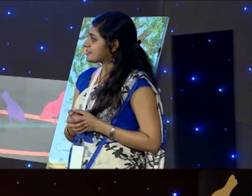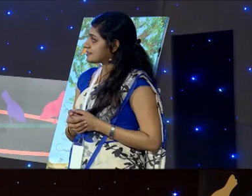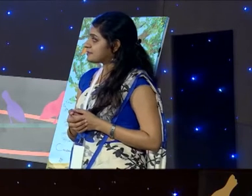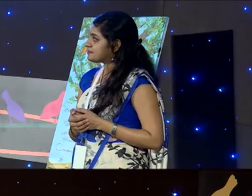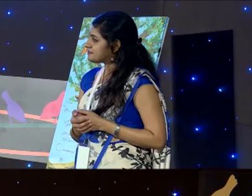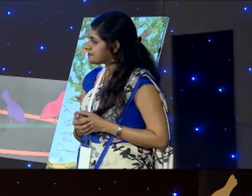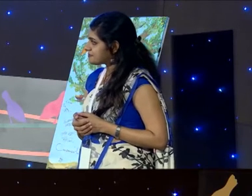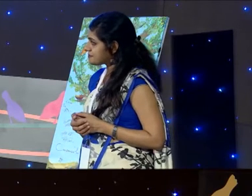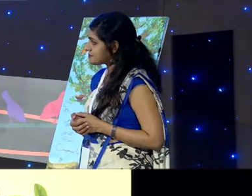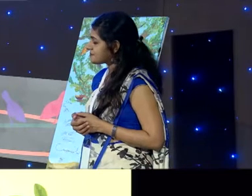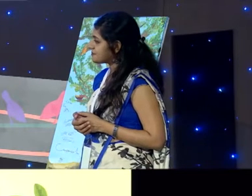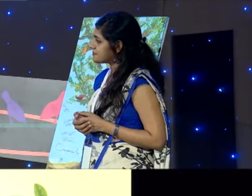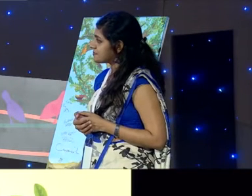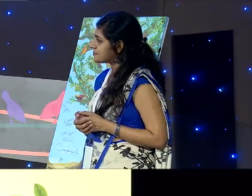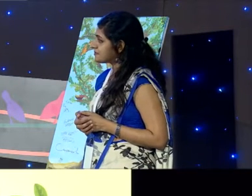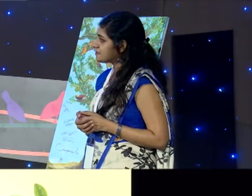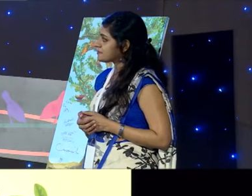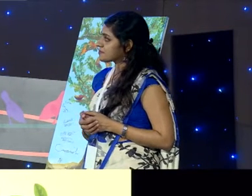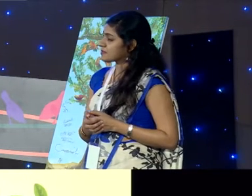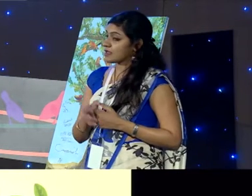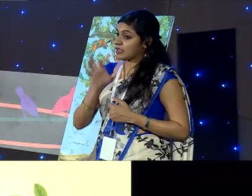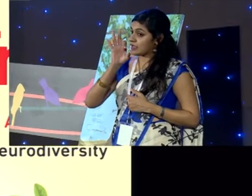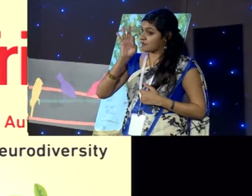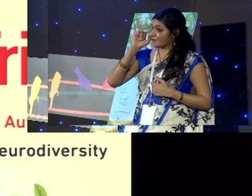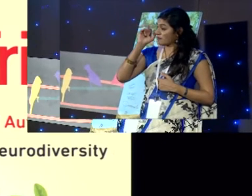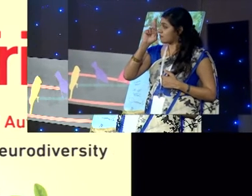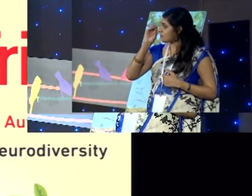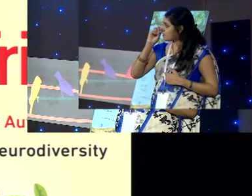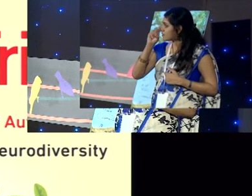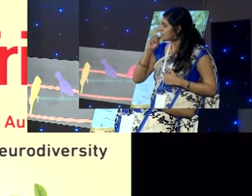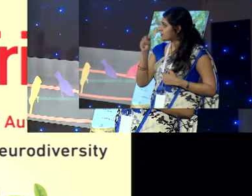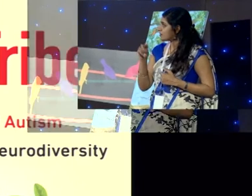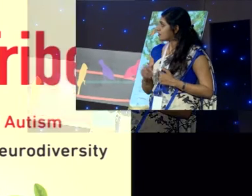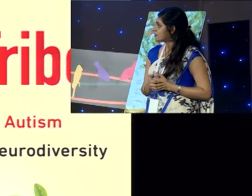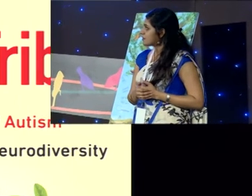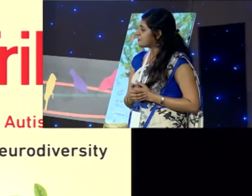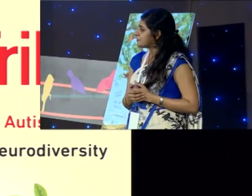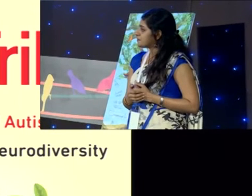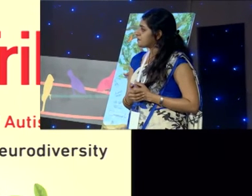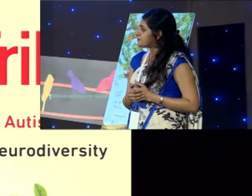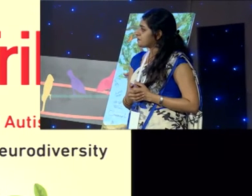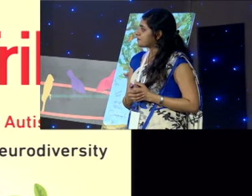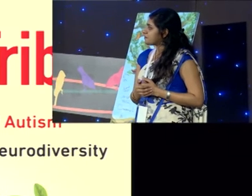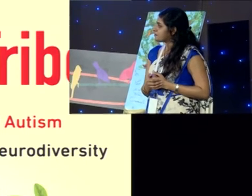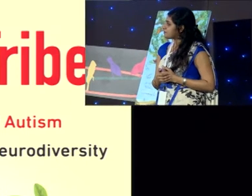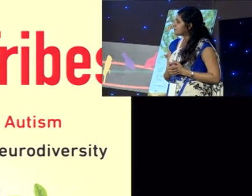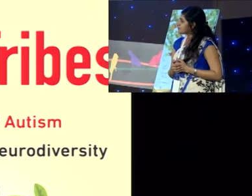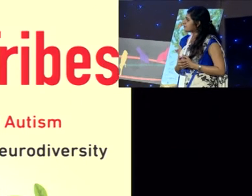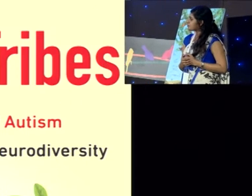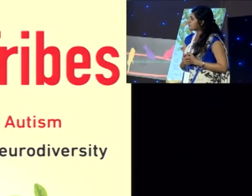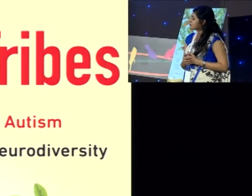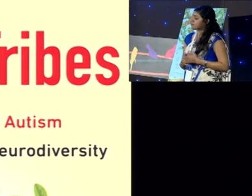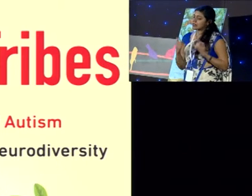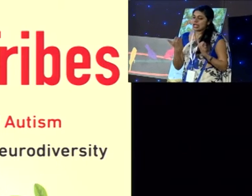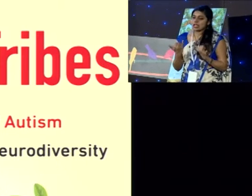So Feroz asked me to talk about the concept of neurodiversity in the context of